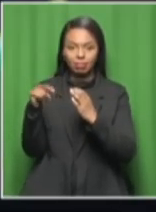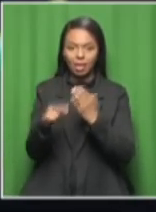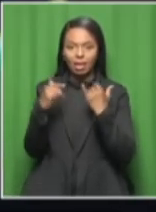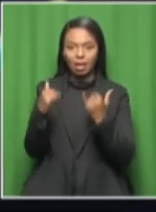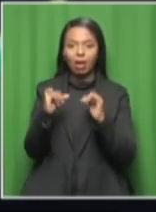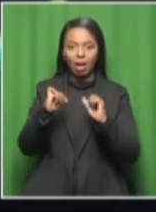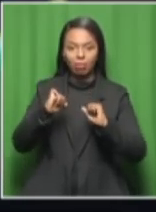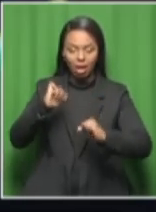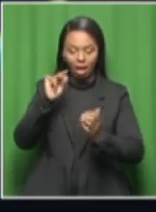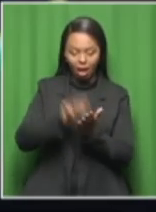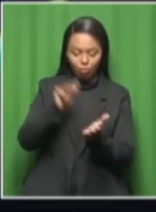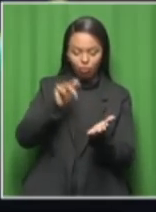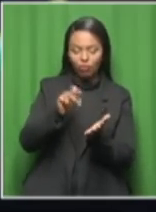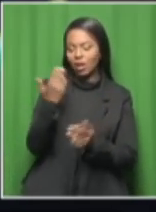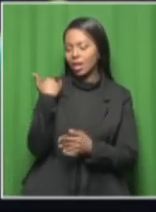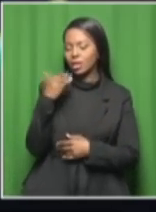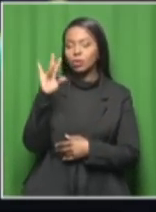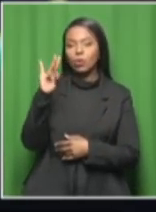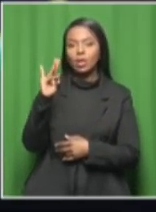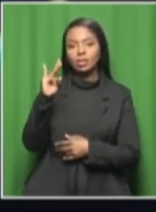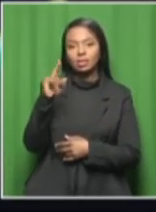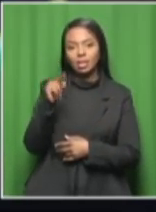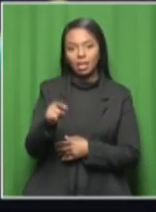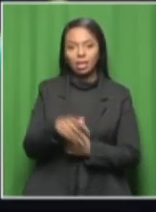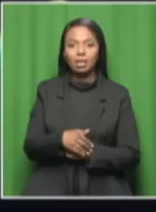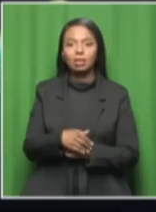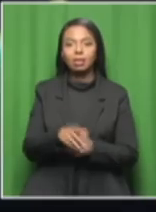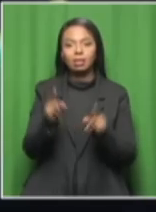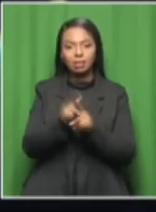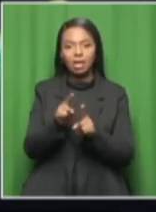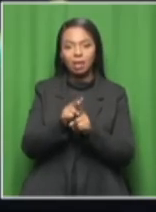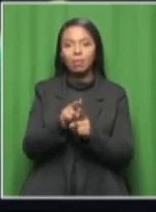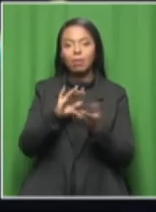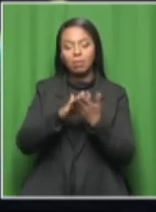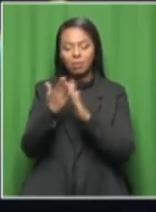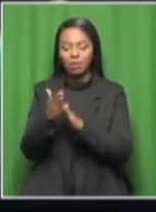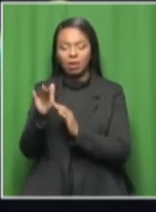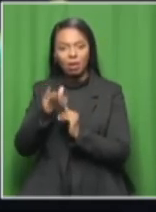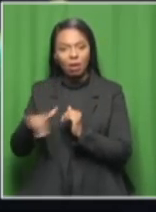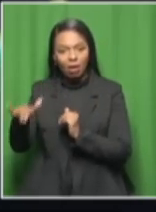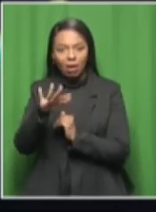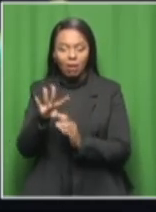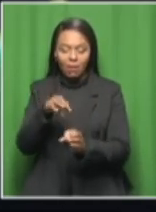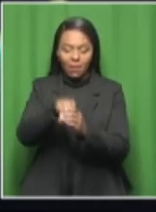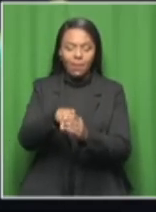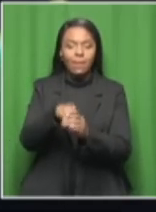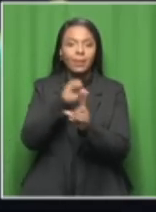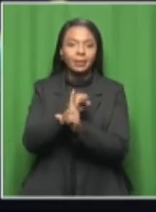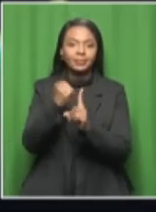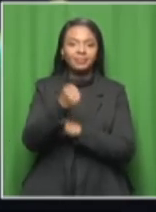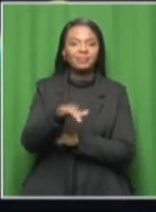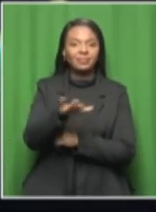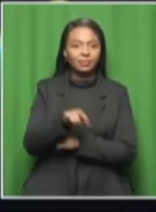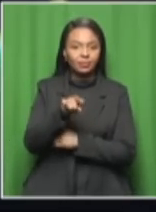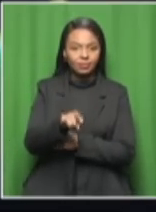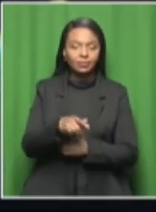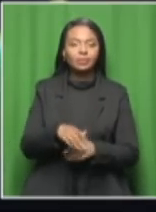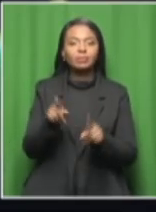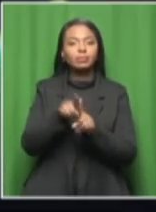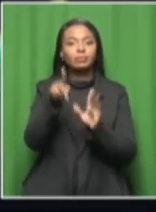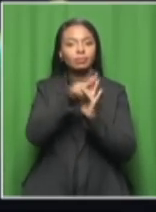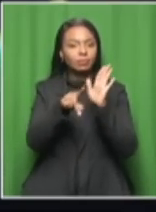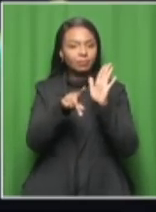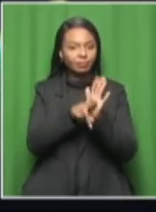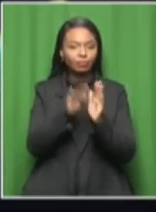and it seeks to provide a framework on the granting of residency to foreign nationals. The proposed policy will also address the protection